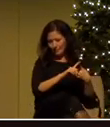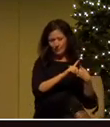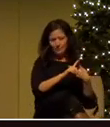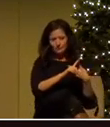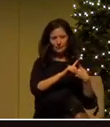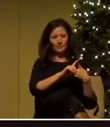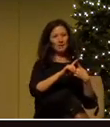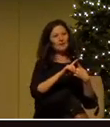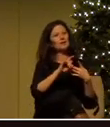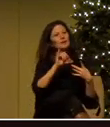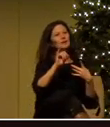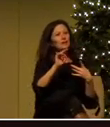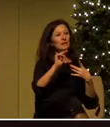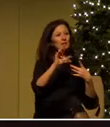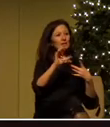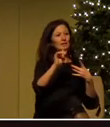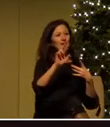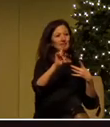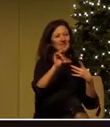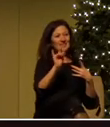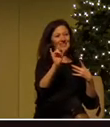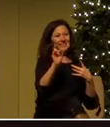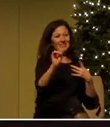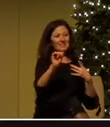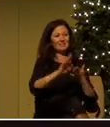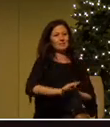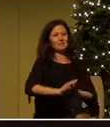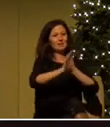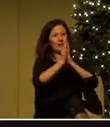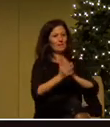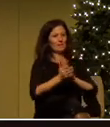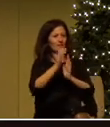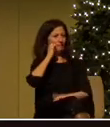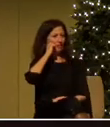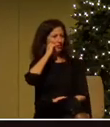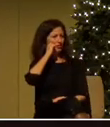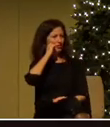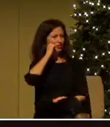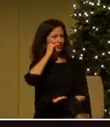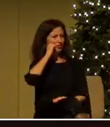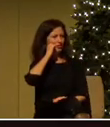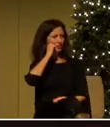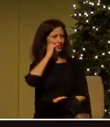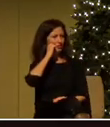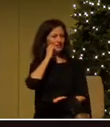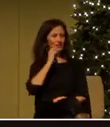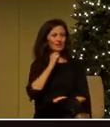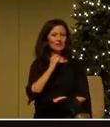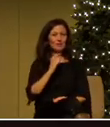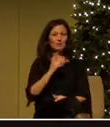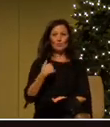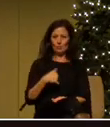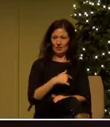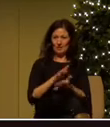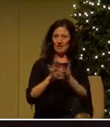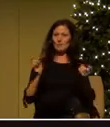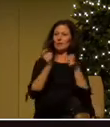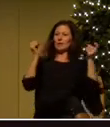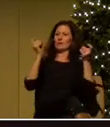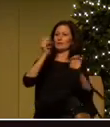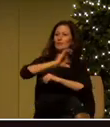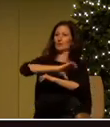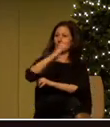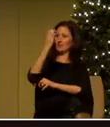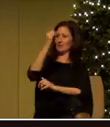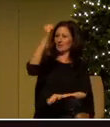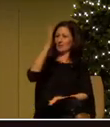incarnation. That's the gift of the manger. That's the gift we celebrate at Christmas. That's God coming from heaven